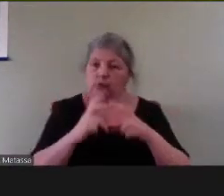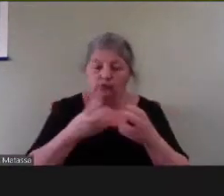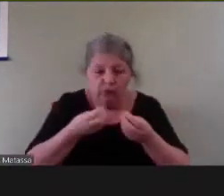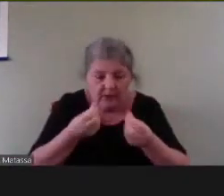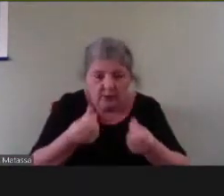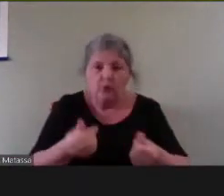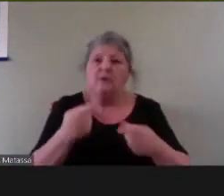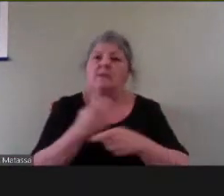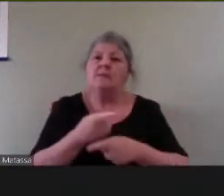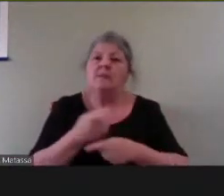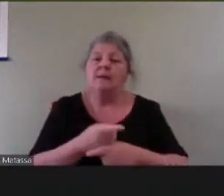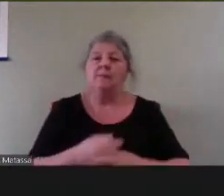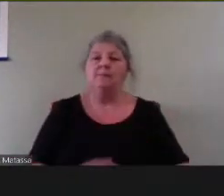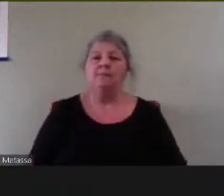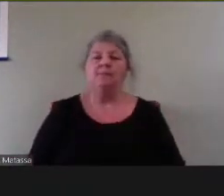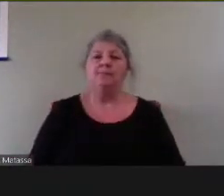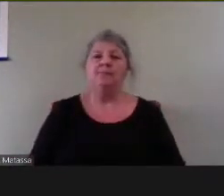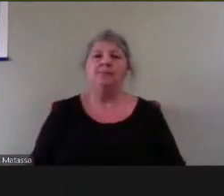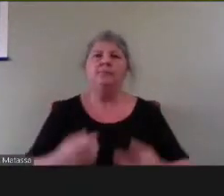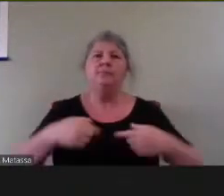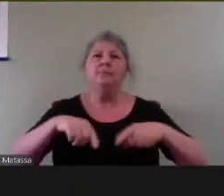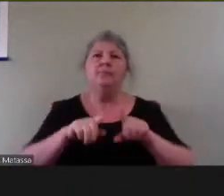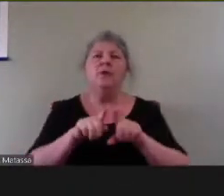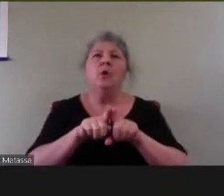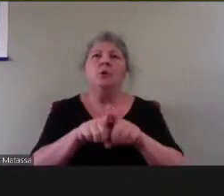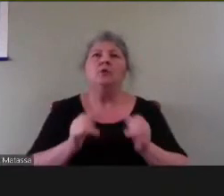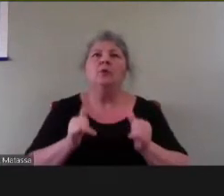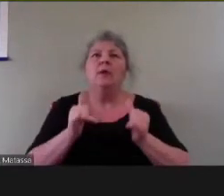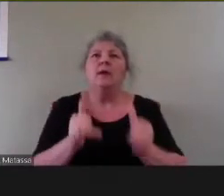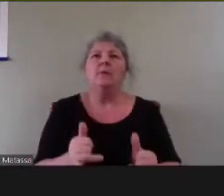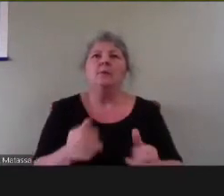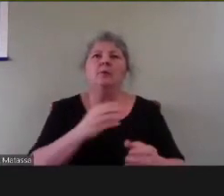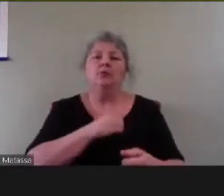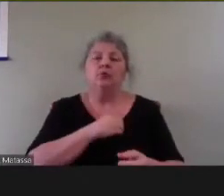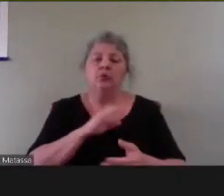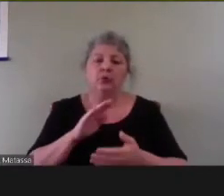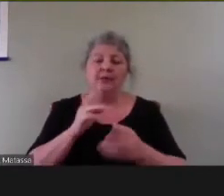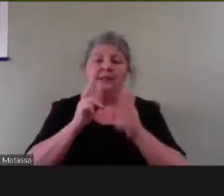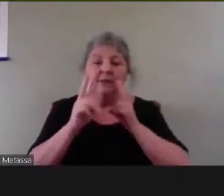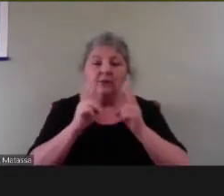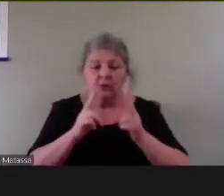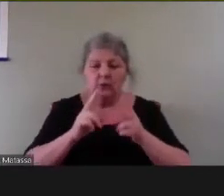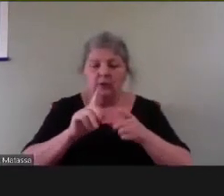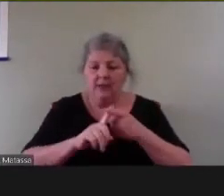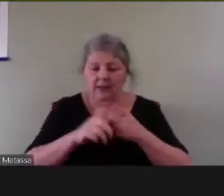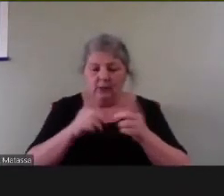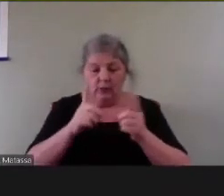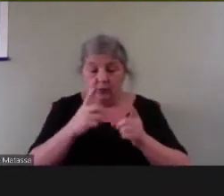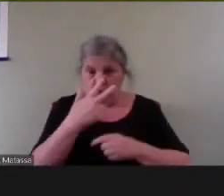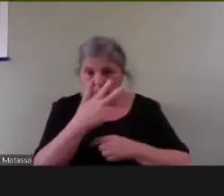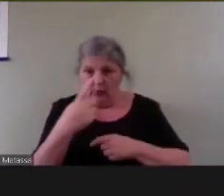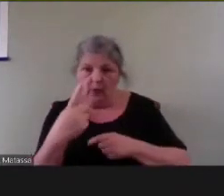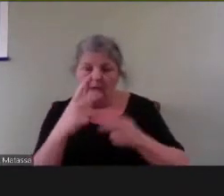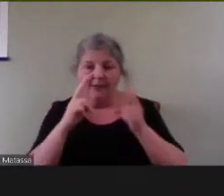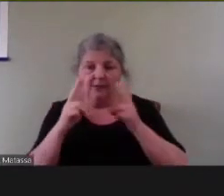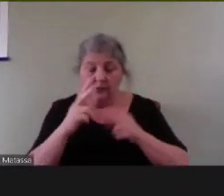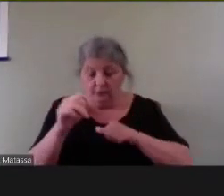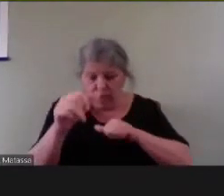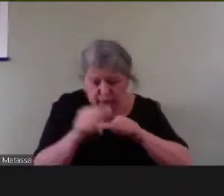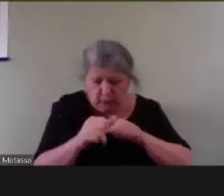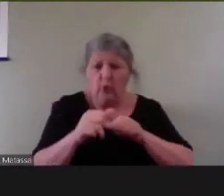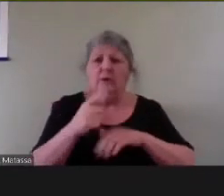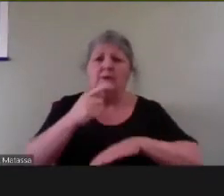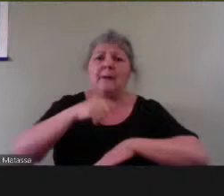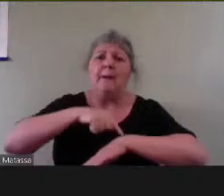there. We were also able to carry out over 31 interviews in a relatively short space of